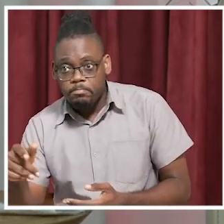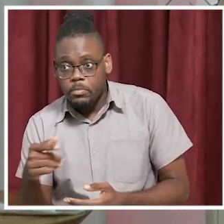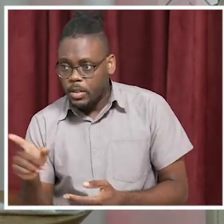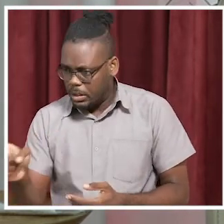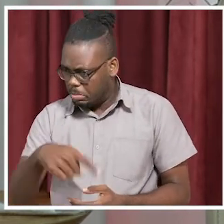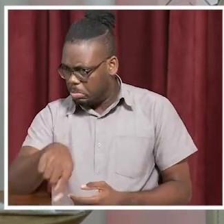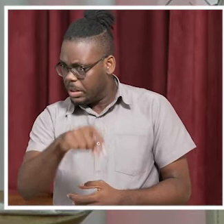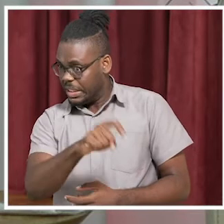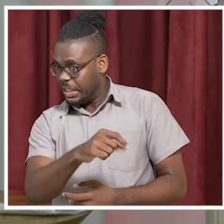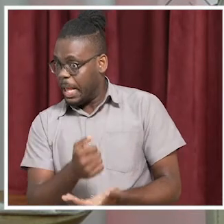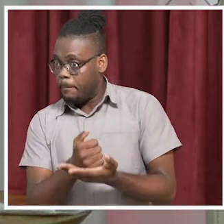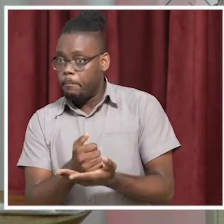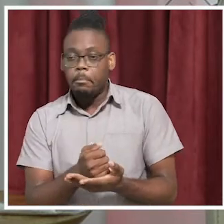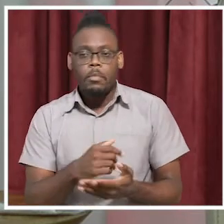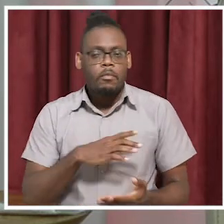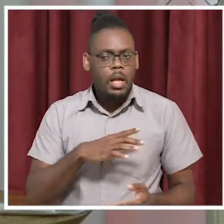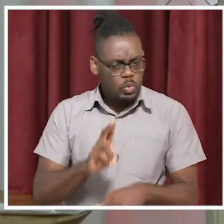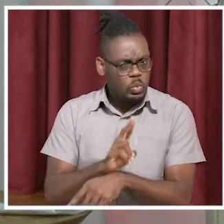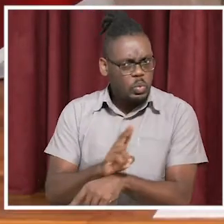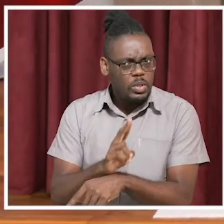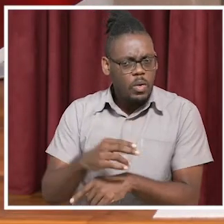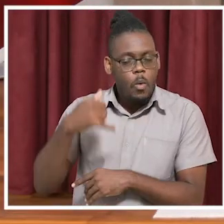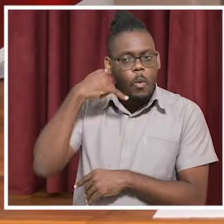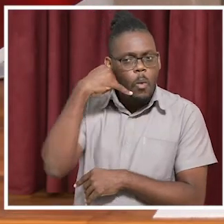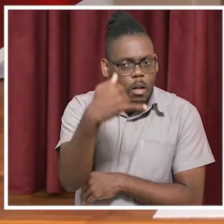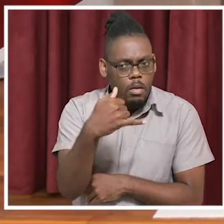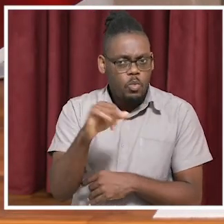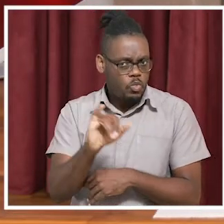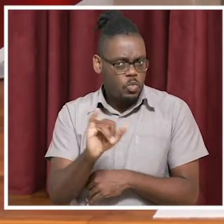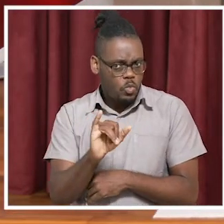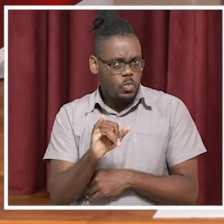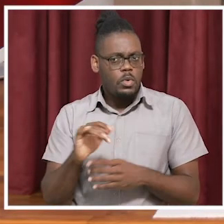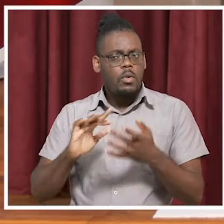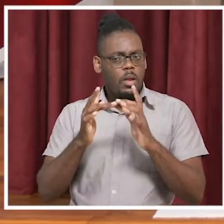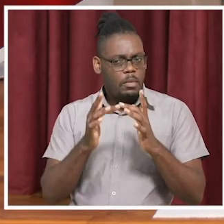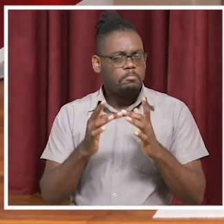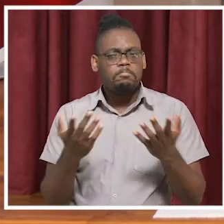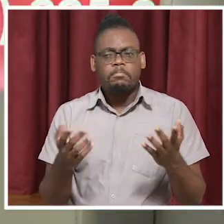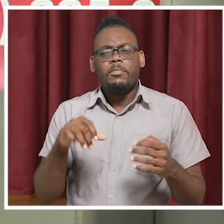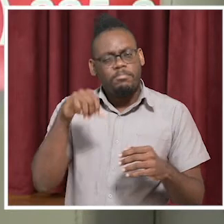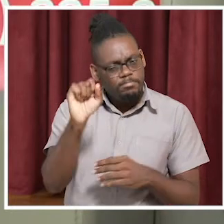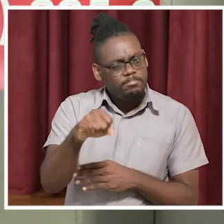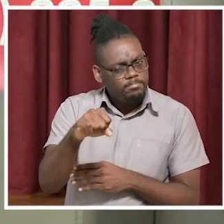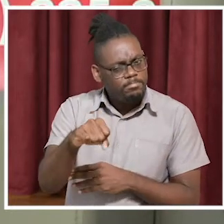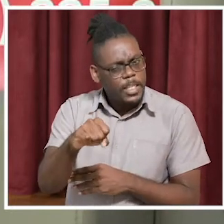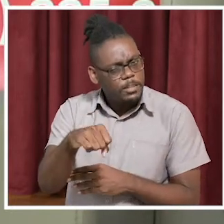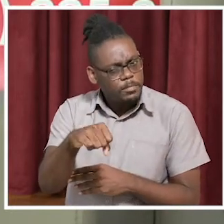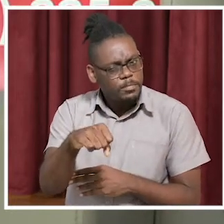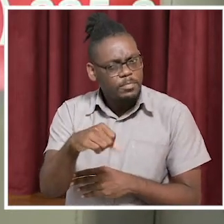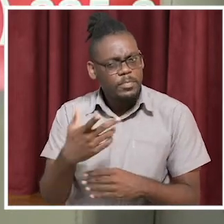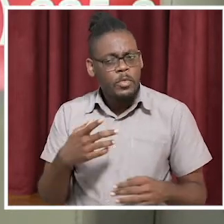person, yes? Right now, our offices are not exactly treating with persons from the public. We do have our Dropbox